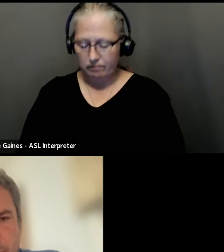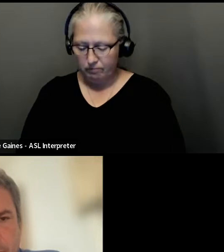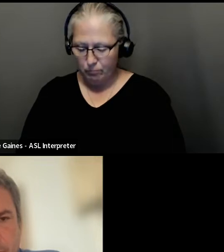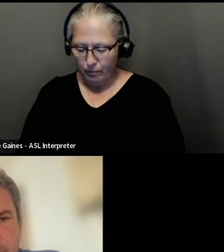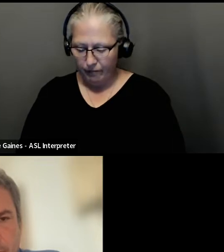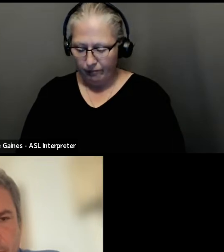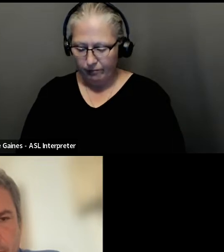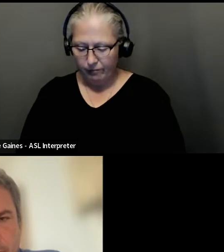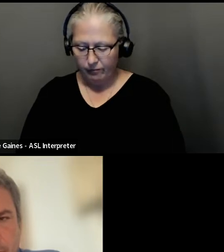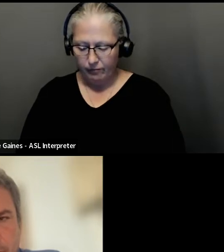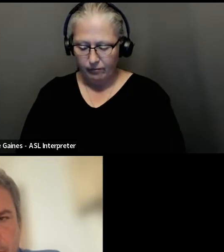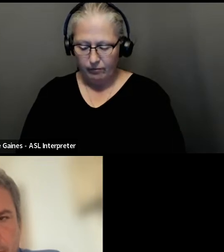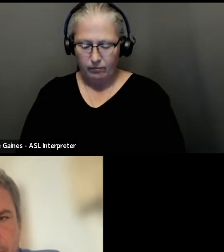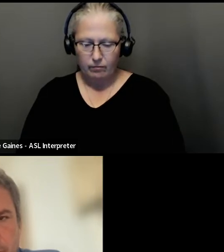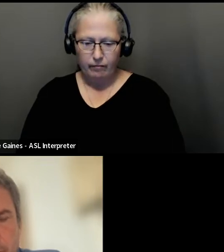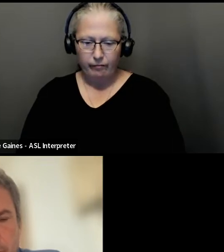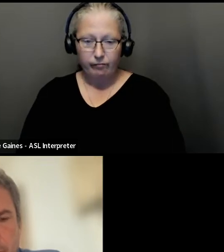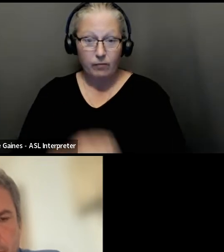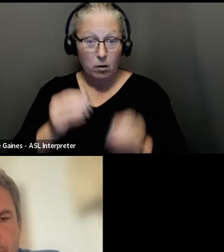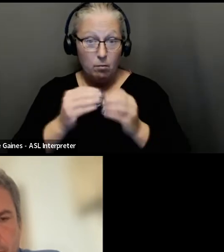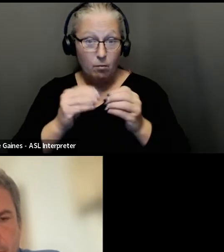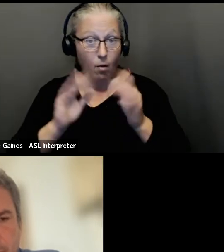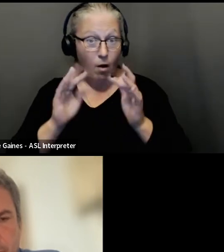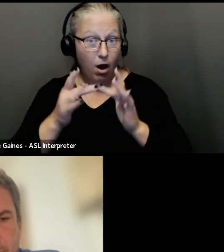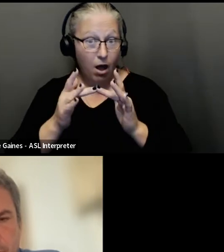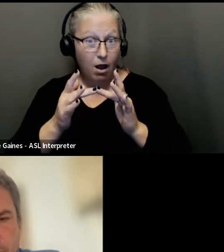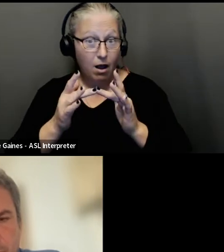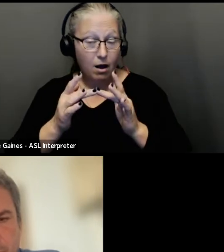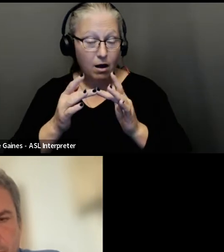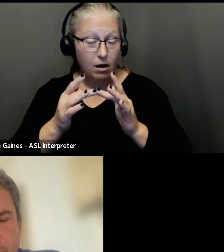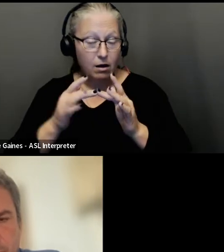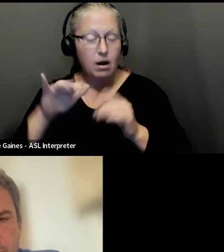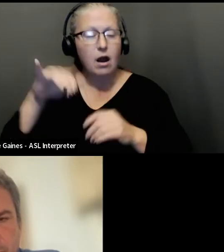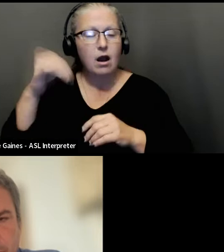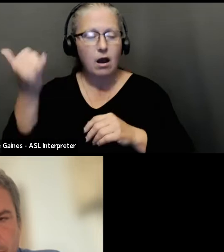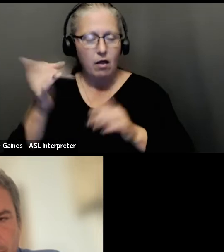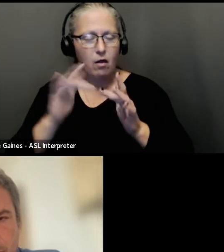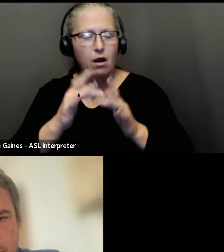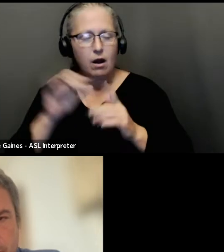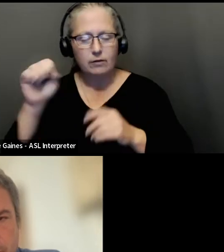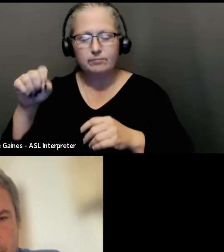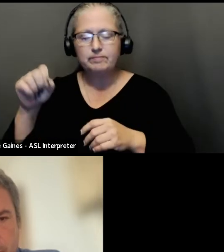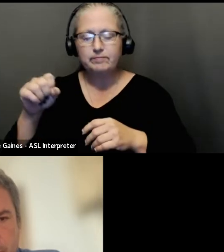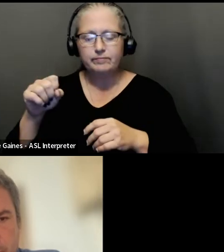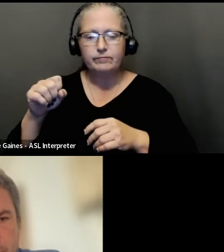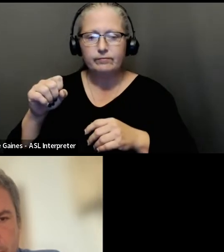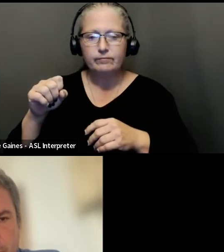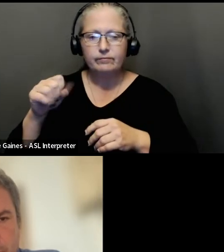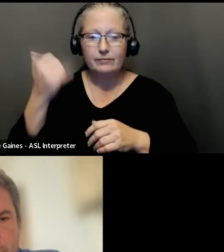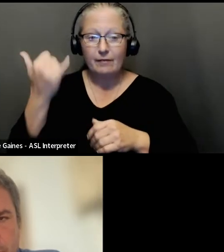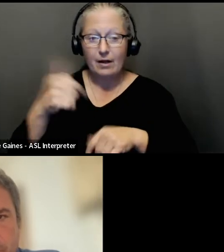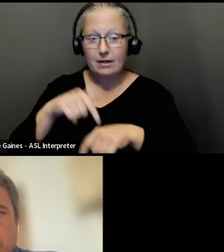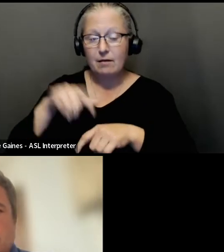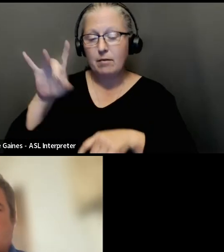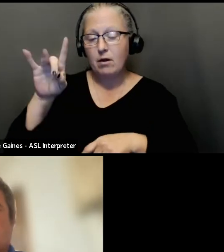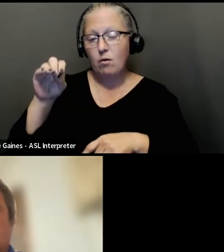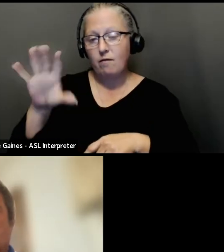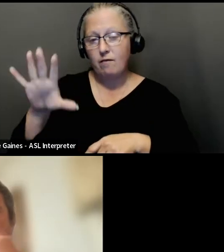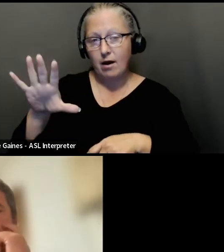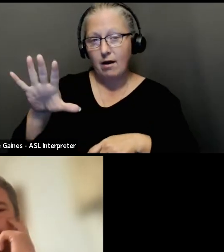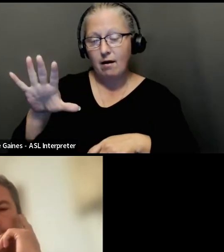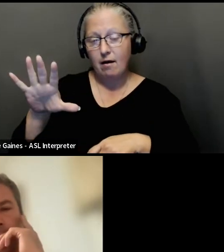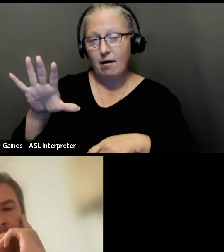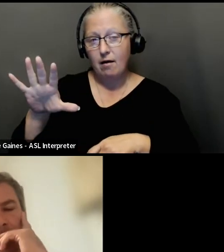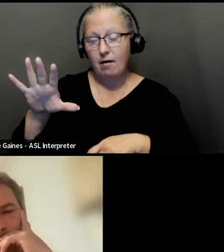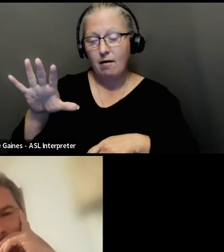Do we have anybody else online or? I have another online. Okay, it is 8:05 and we